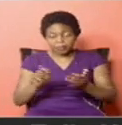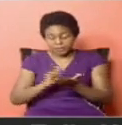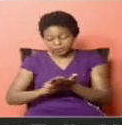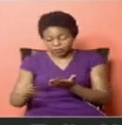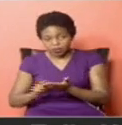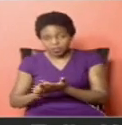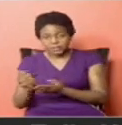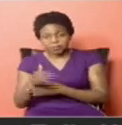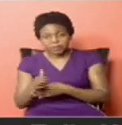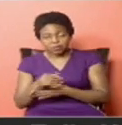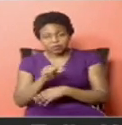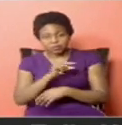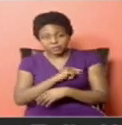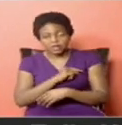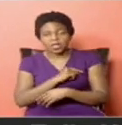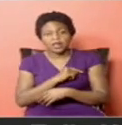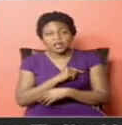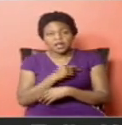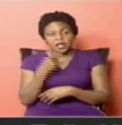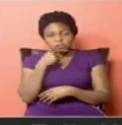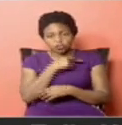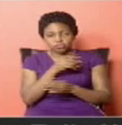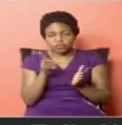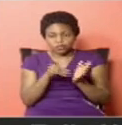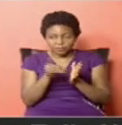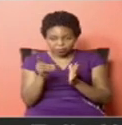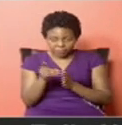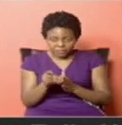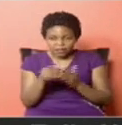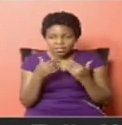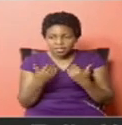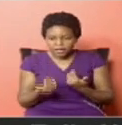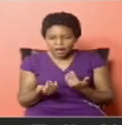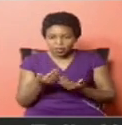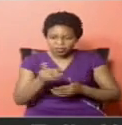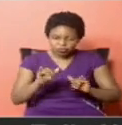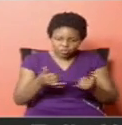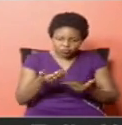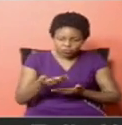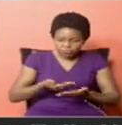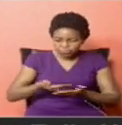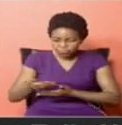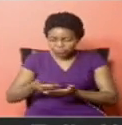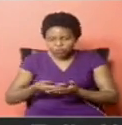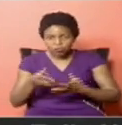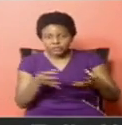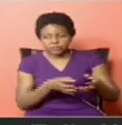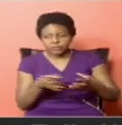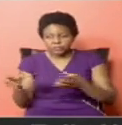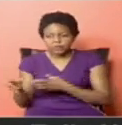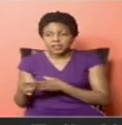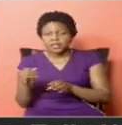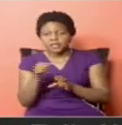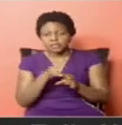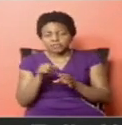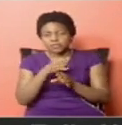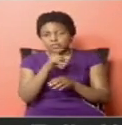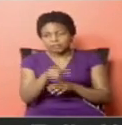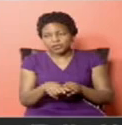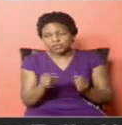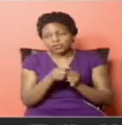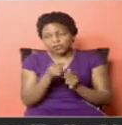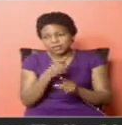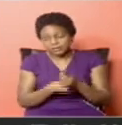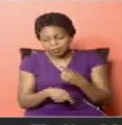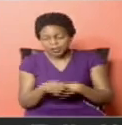Gender, Labour and Social Development. And the categories that I interacted with the most included persons with disabilities. They made a